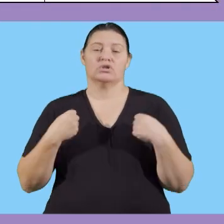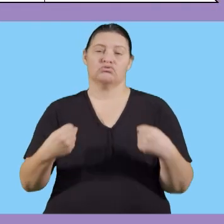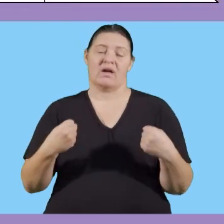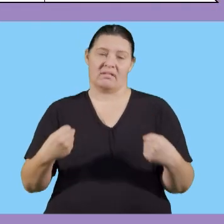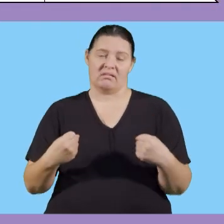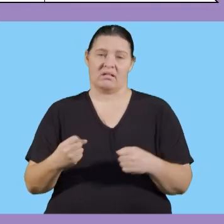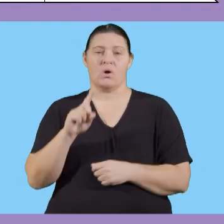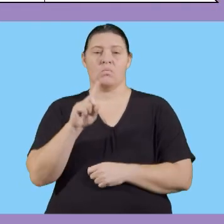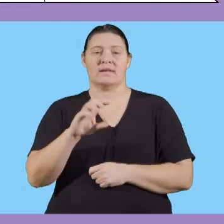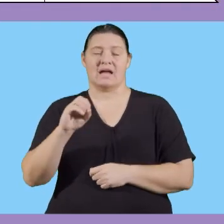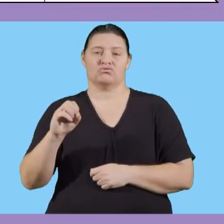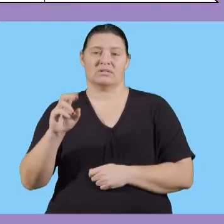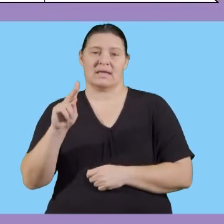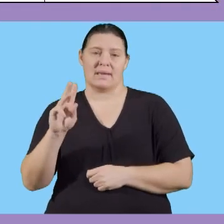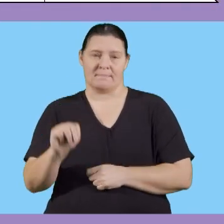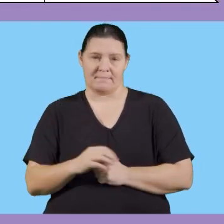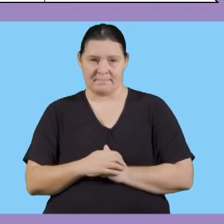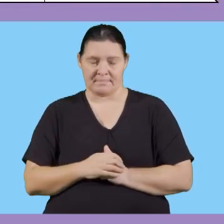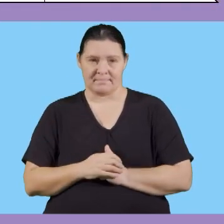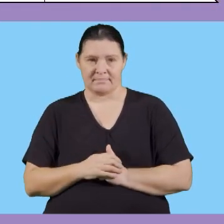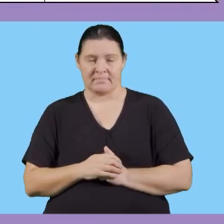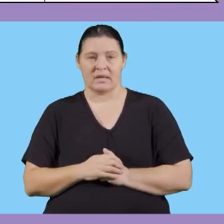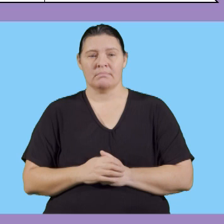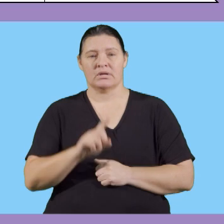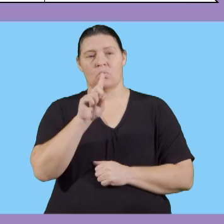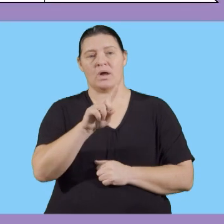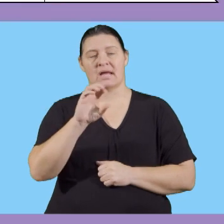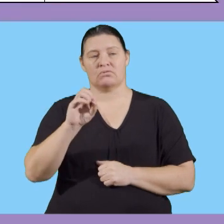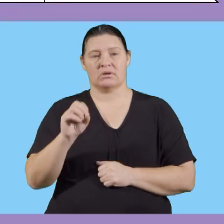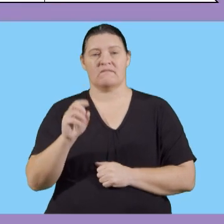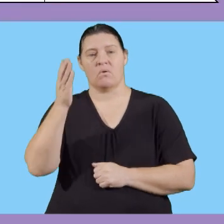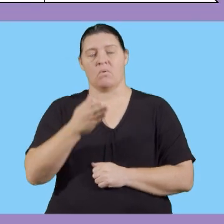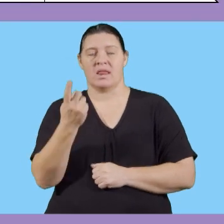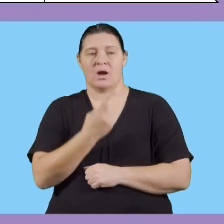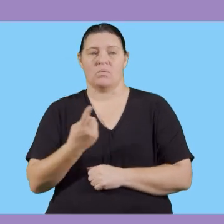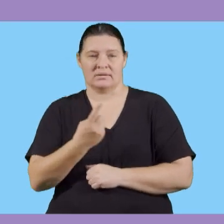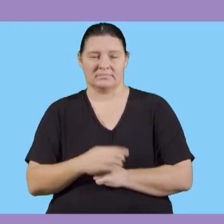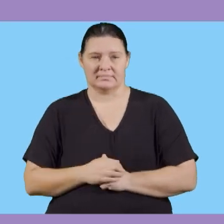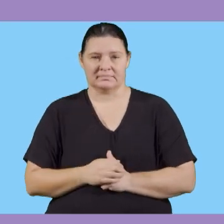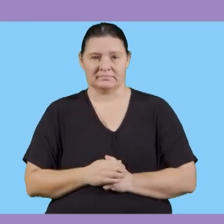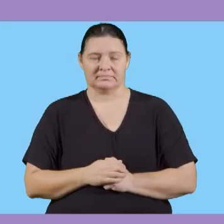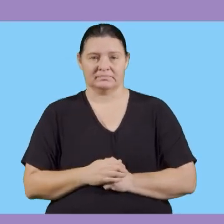traveling for 100 kilometers. So our rate is 100 kilometers per hour.